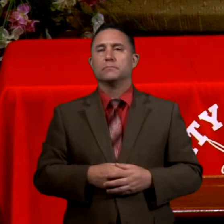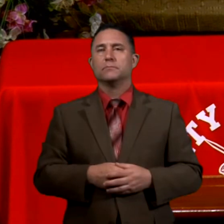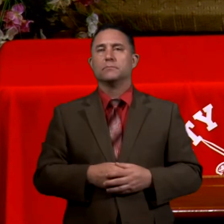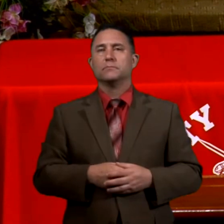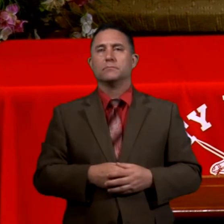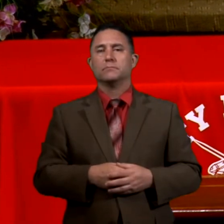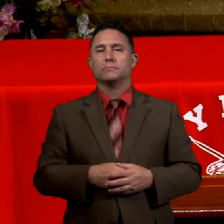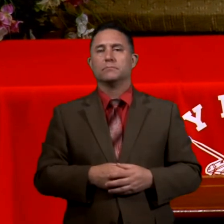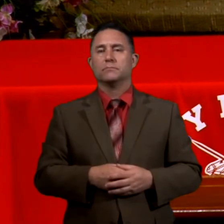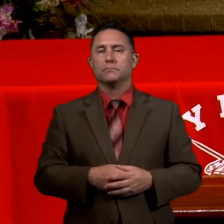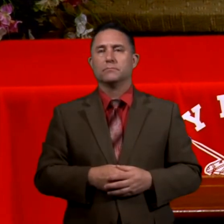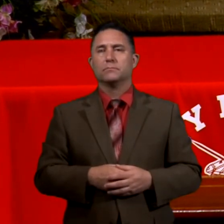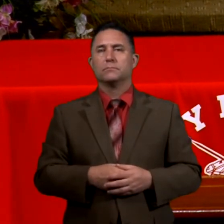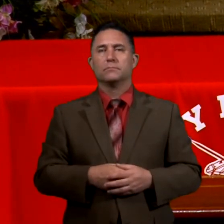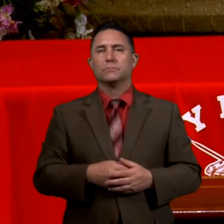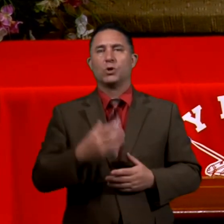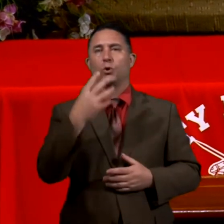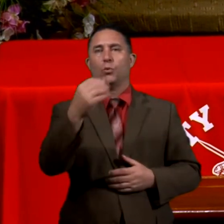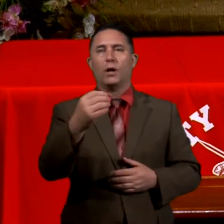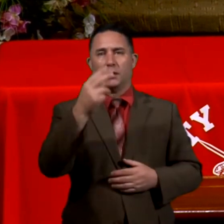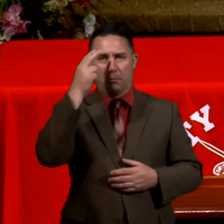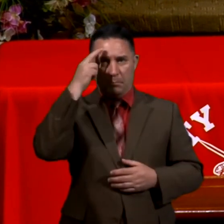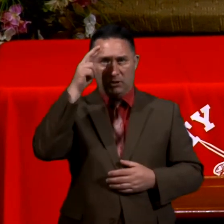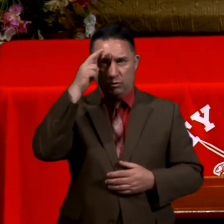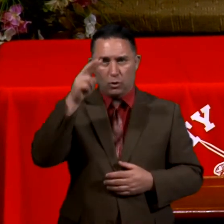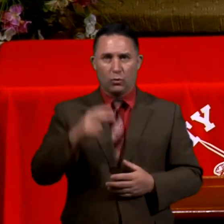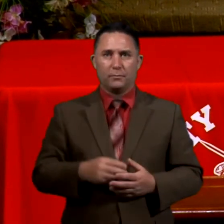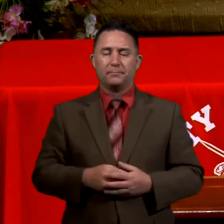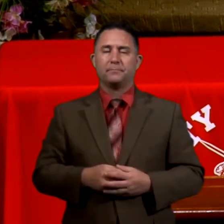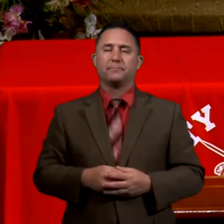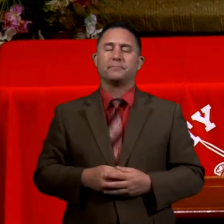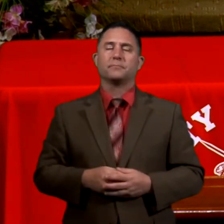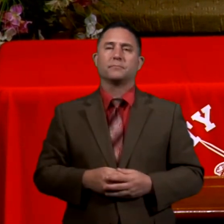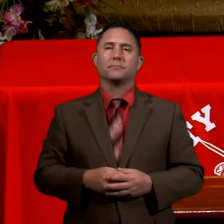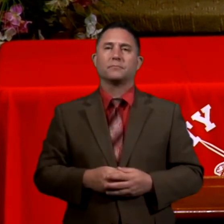ended up somewhere in Mexico,